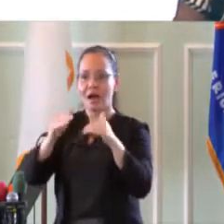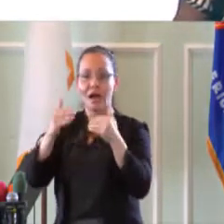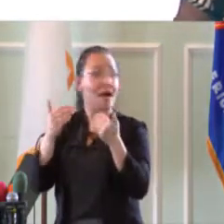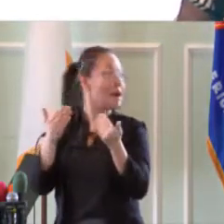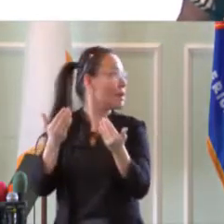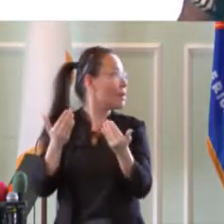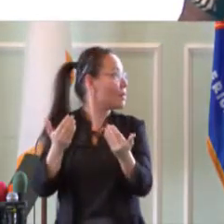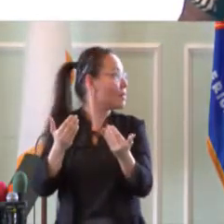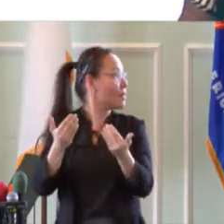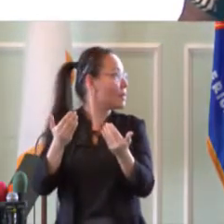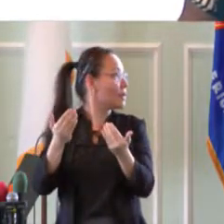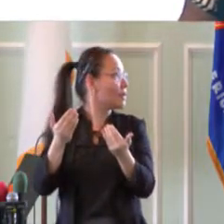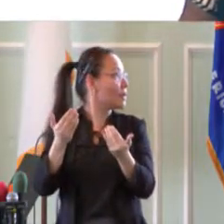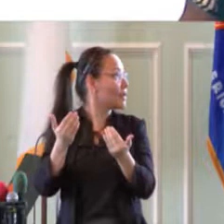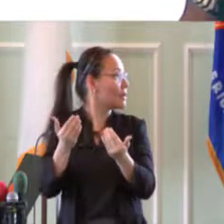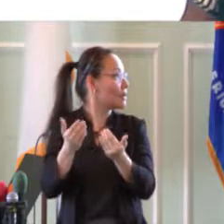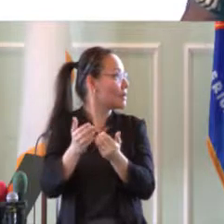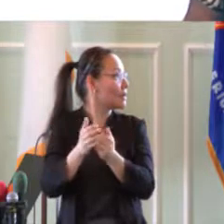where I'd be,